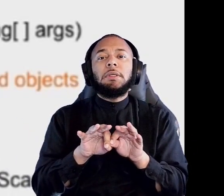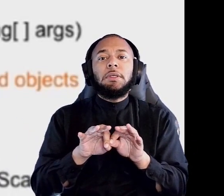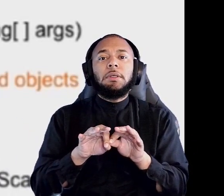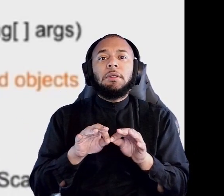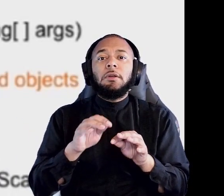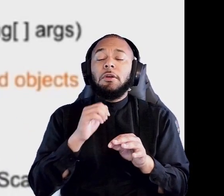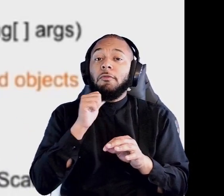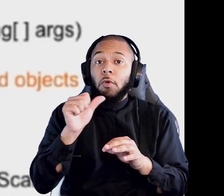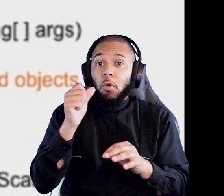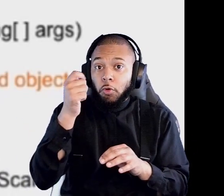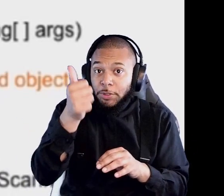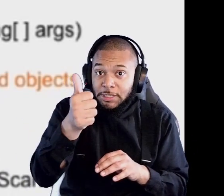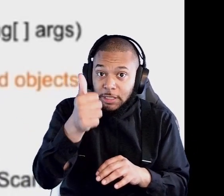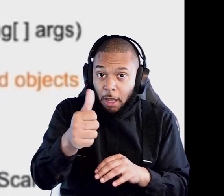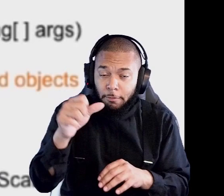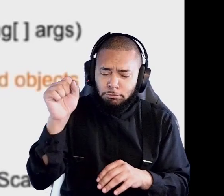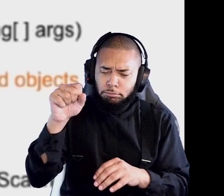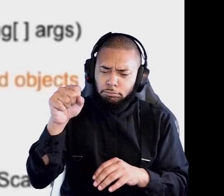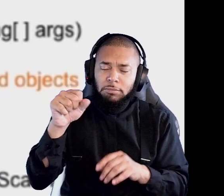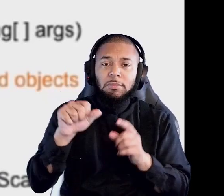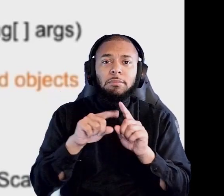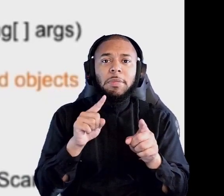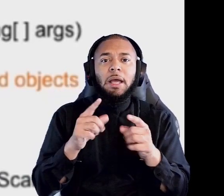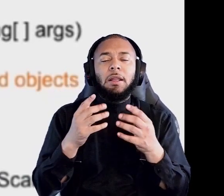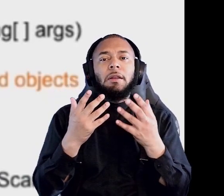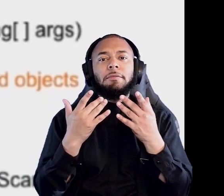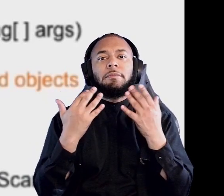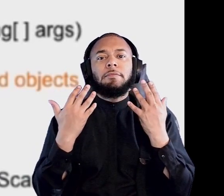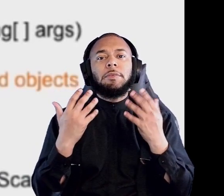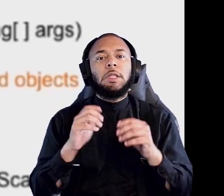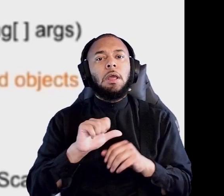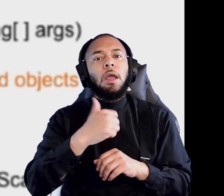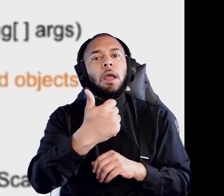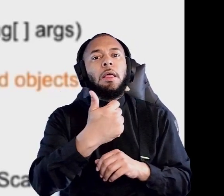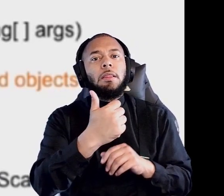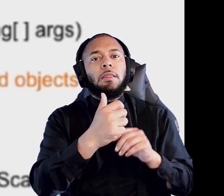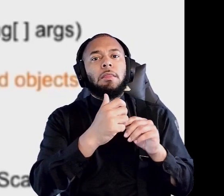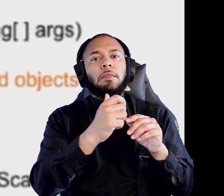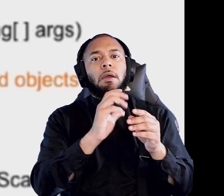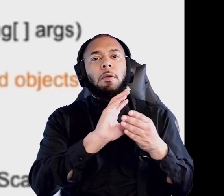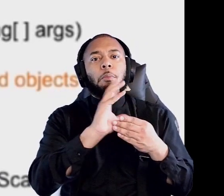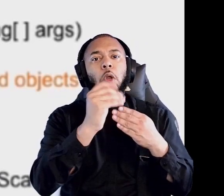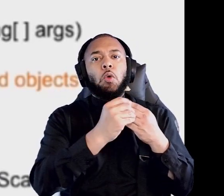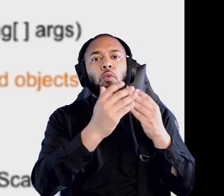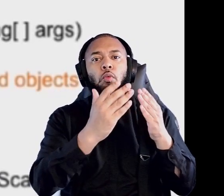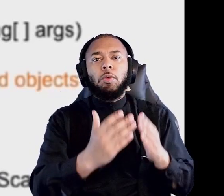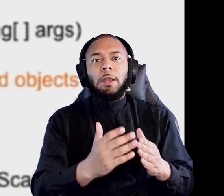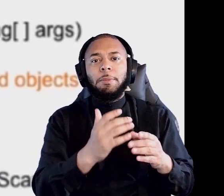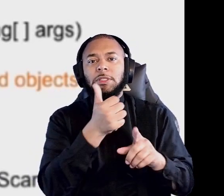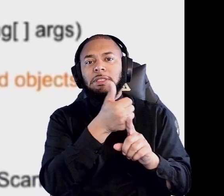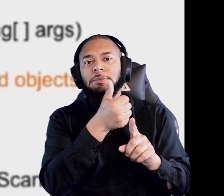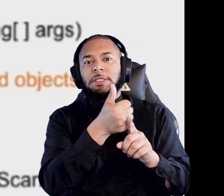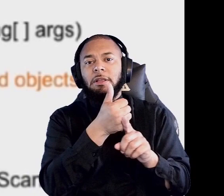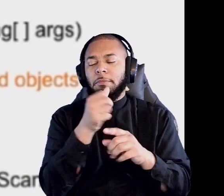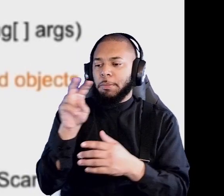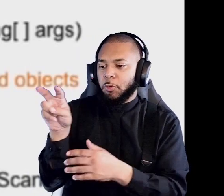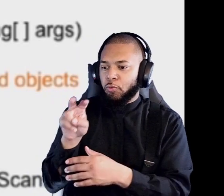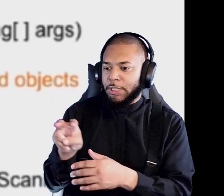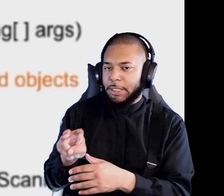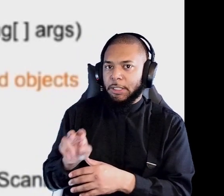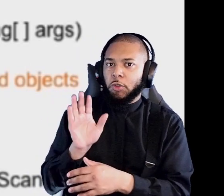not only for yourself, but as a courtesy to other programmers who might be looking at your code. Comments